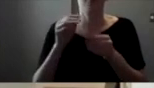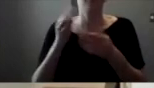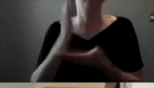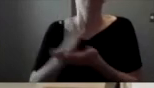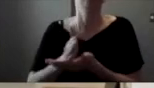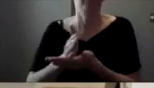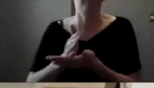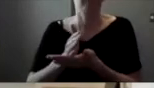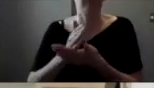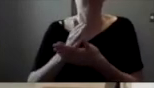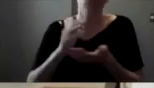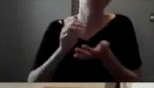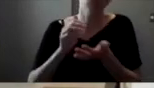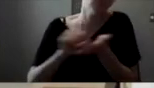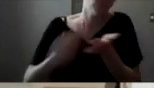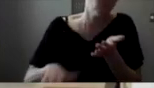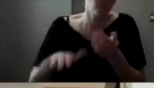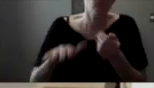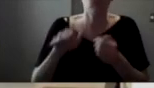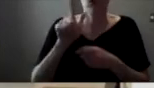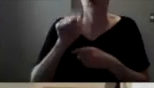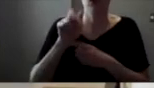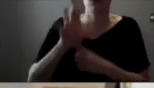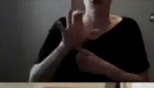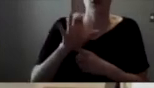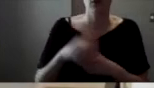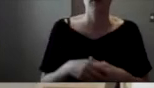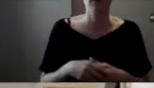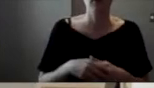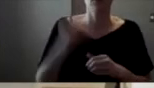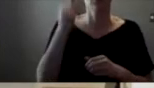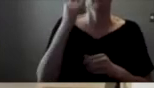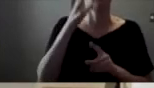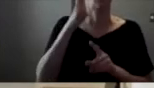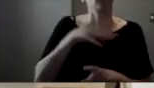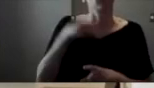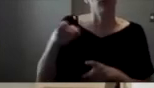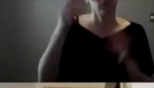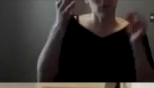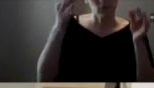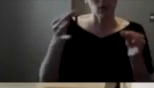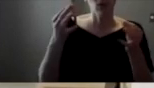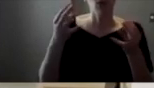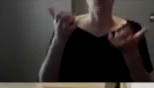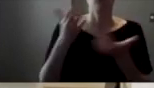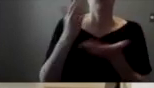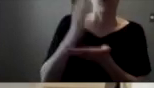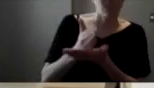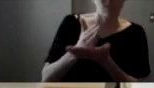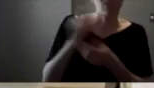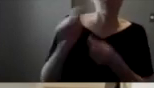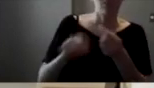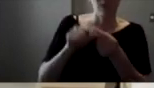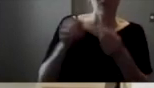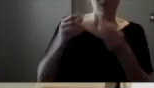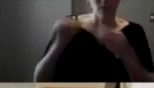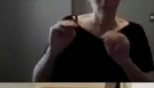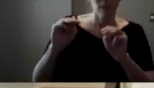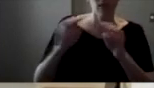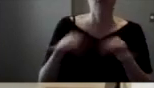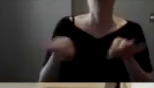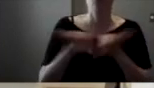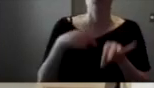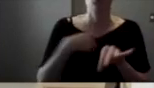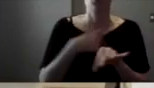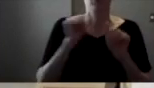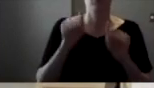woman, when she does decide she would like to discontinue that particular method, being able to provide the